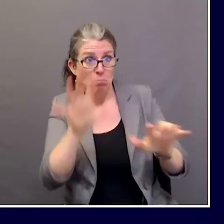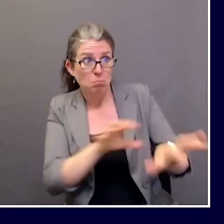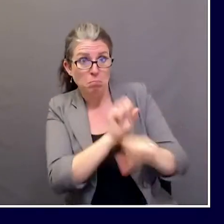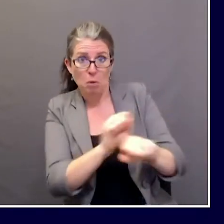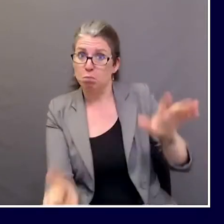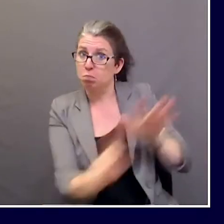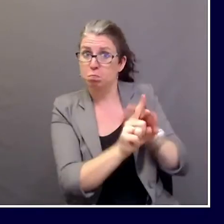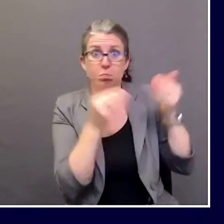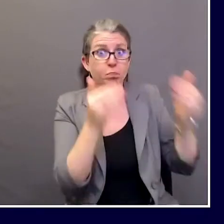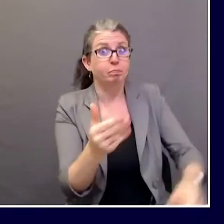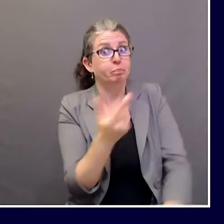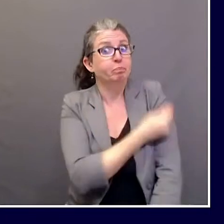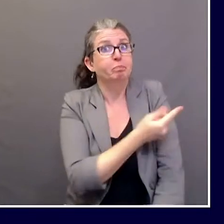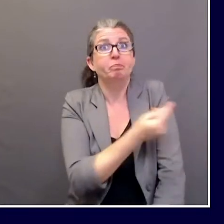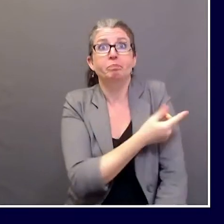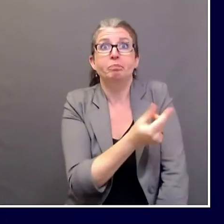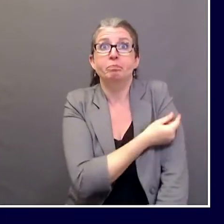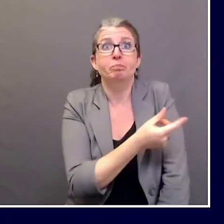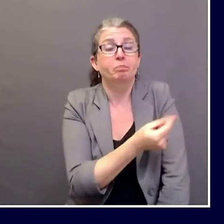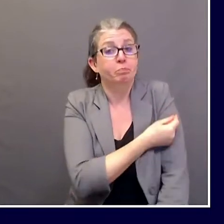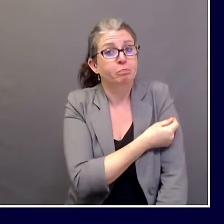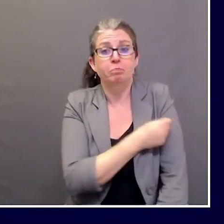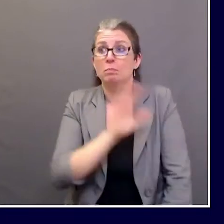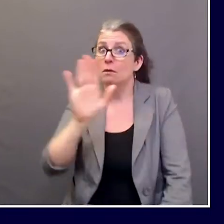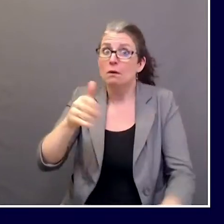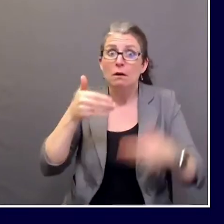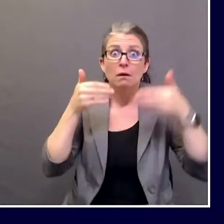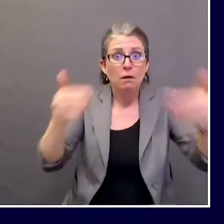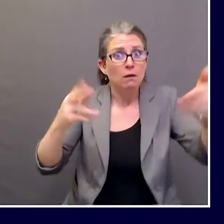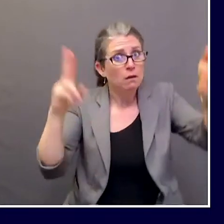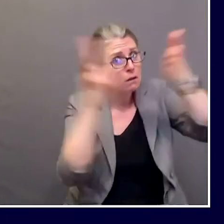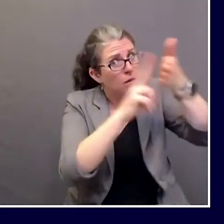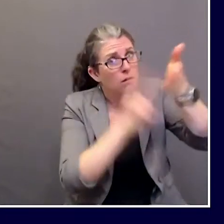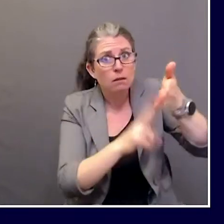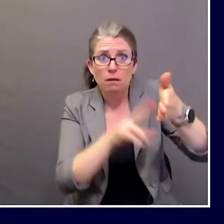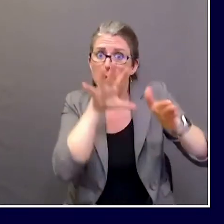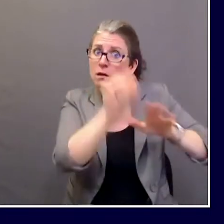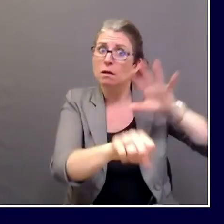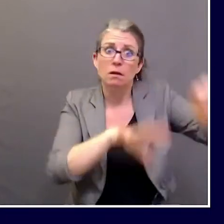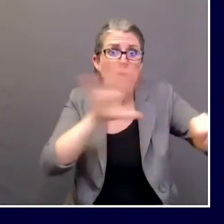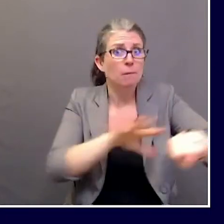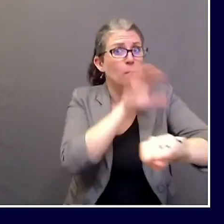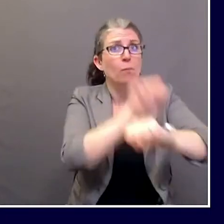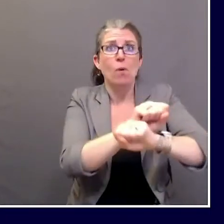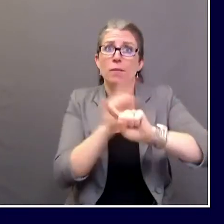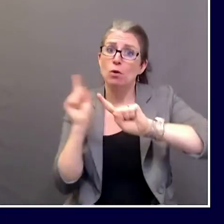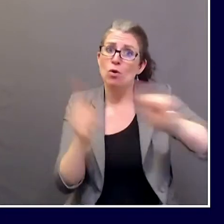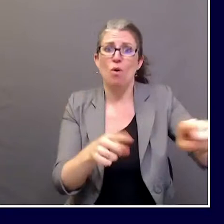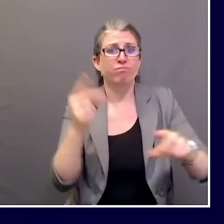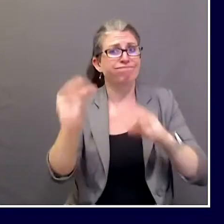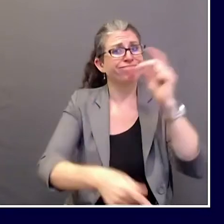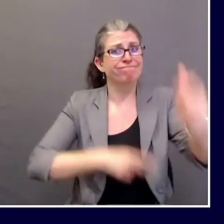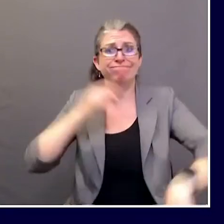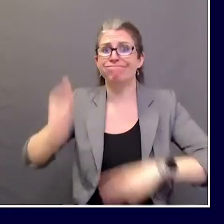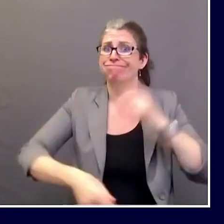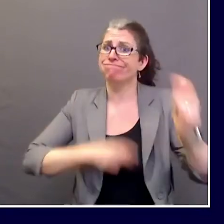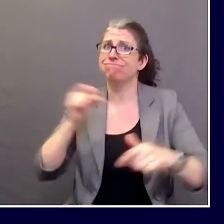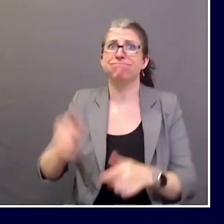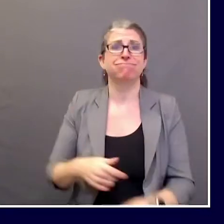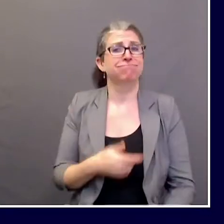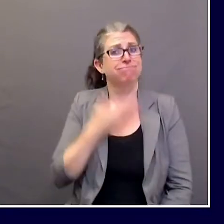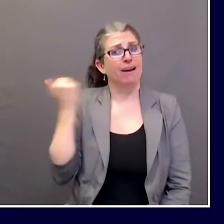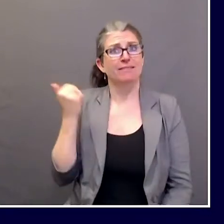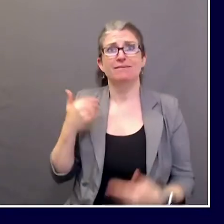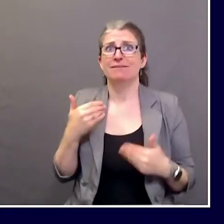up for vaccines for Pfizer or Moderna shots as quickly as you can. Again, we are still seeing cases, and that's why